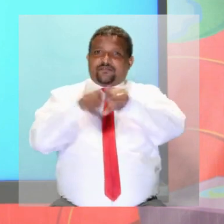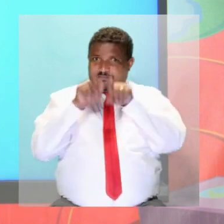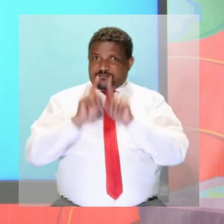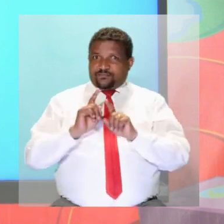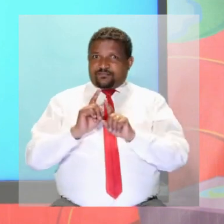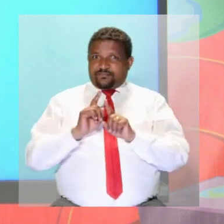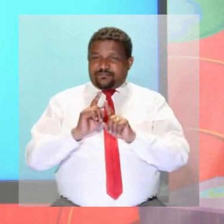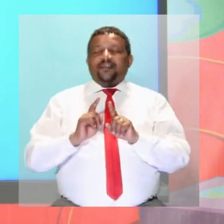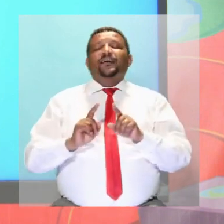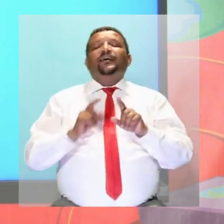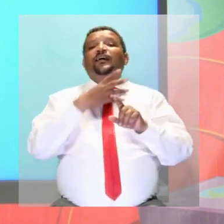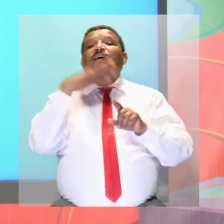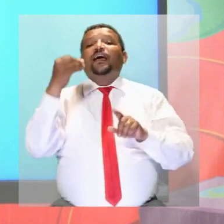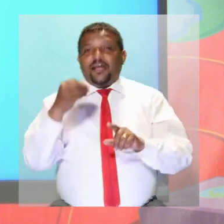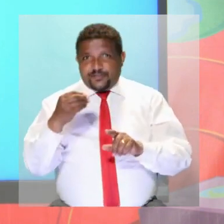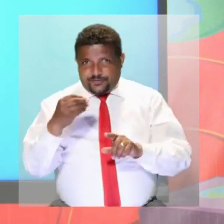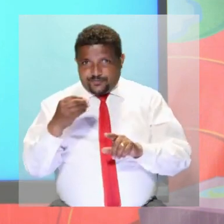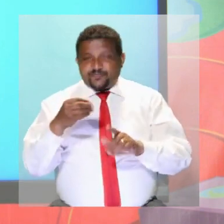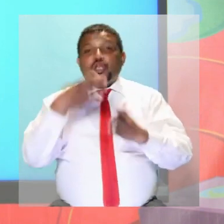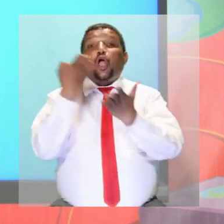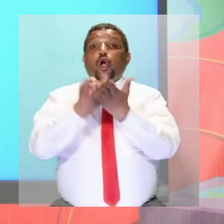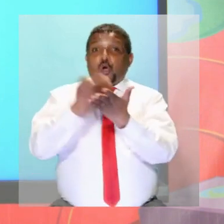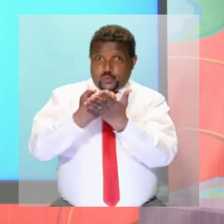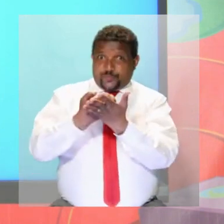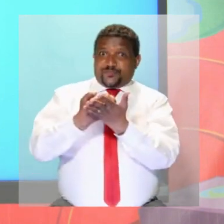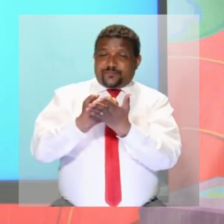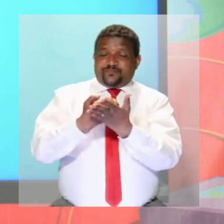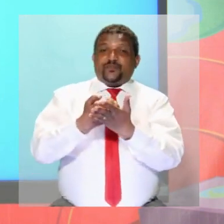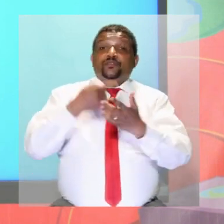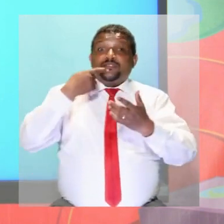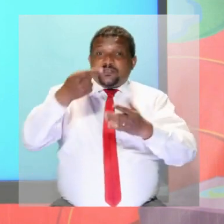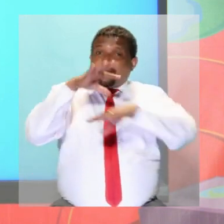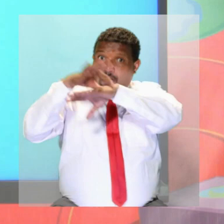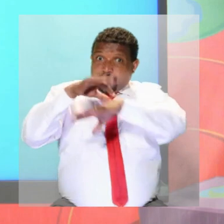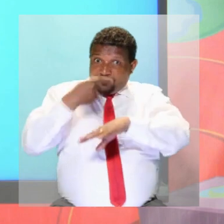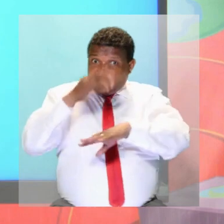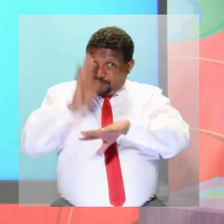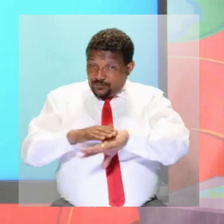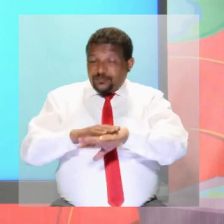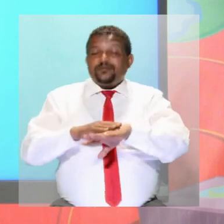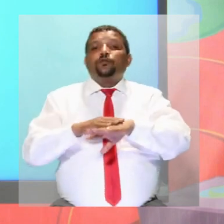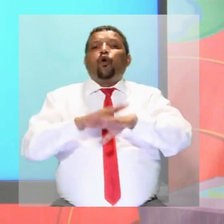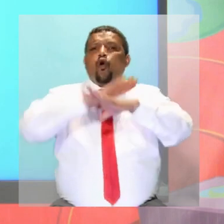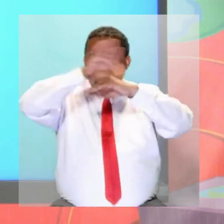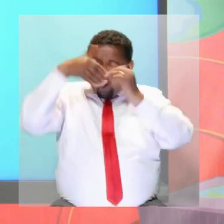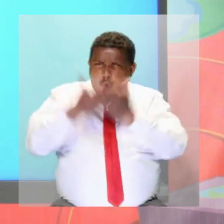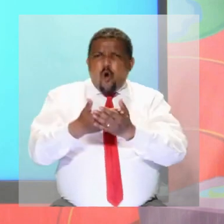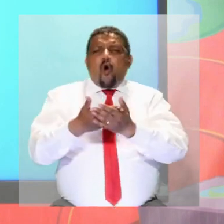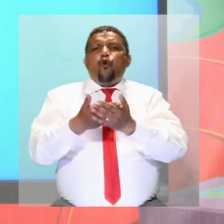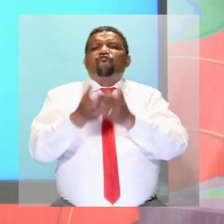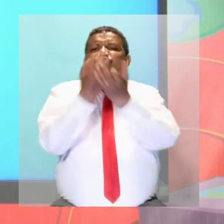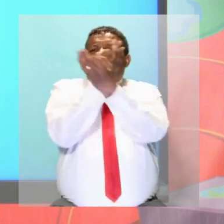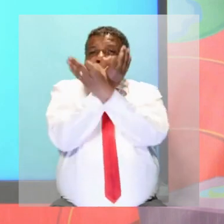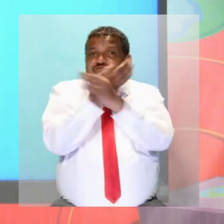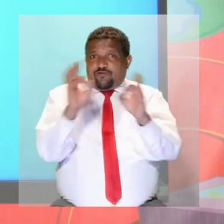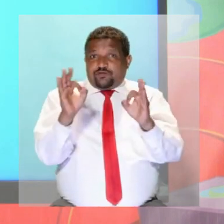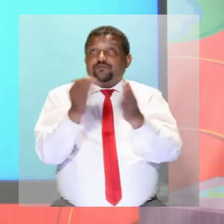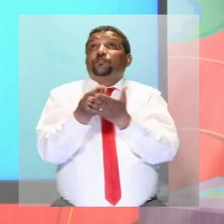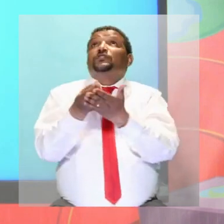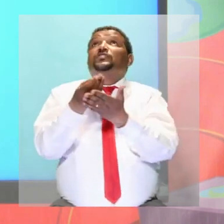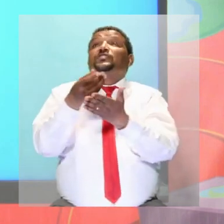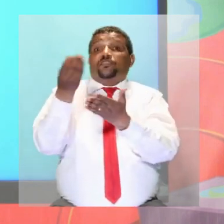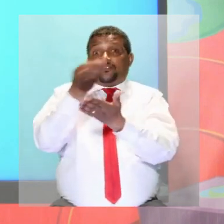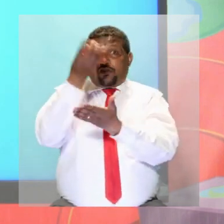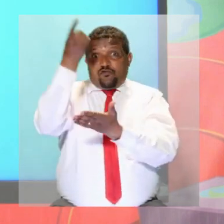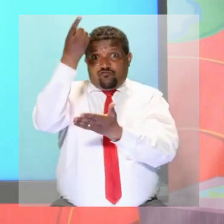land. And in economics, when we say land, it constitutes all the free gifts of nature,